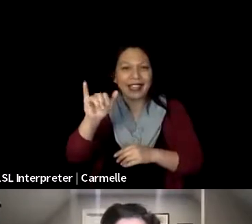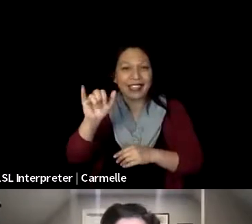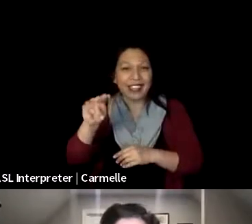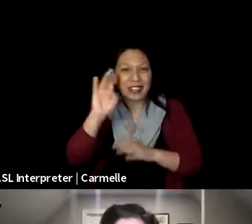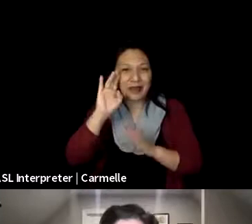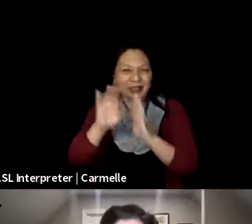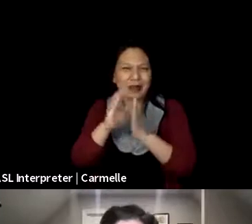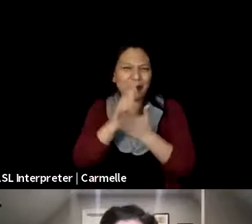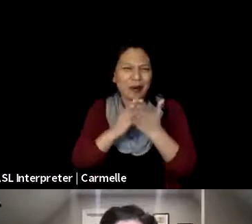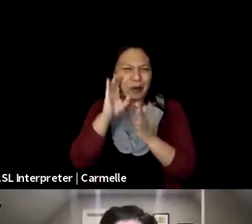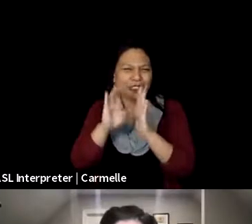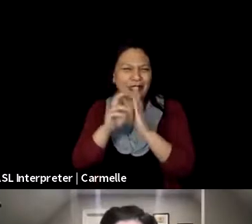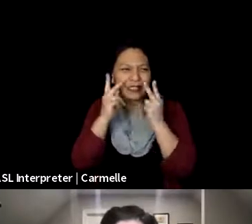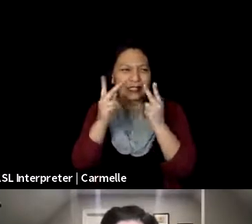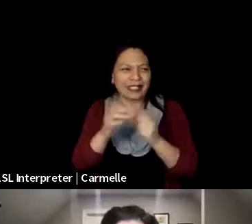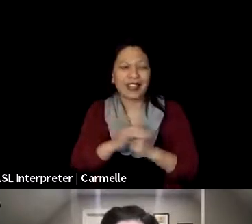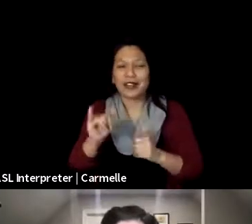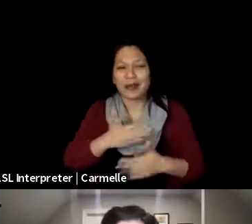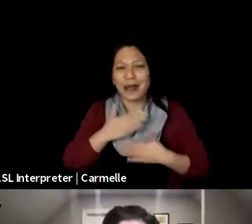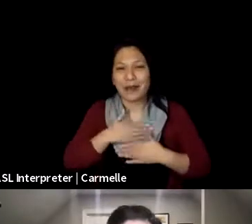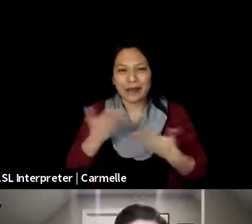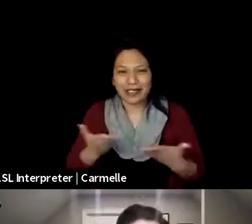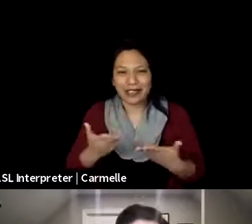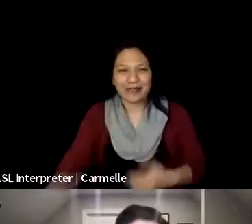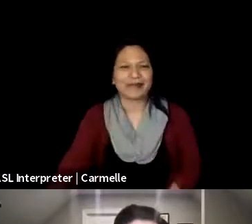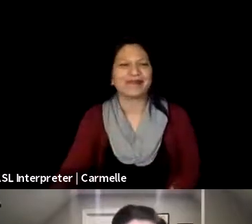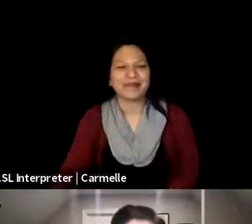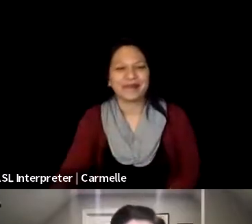And I am also very happy to be here.